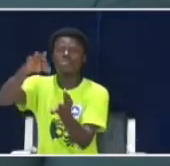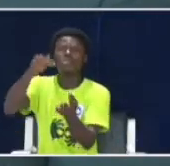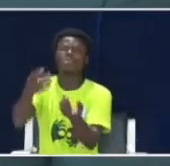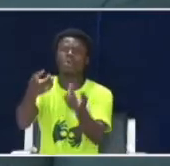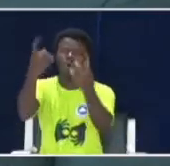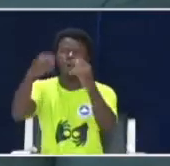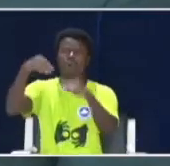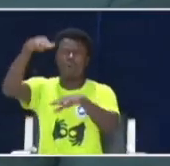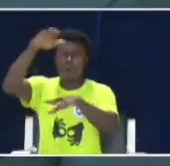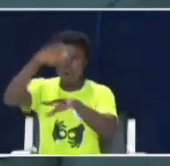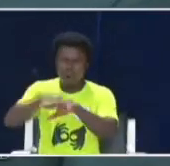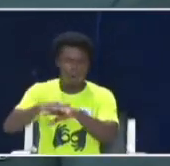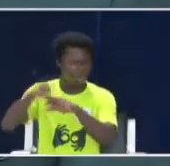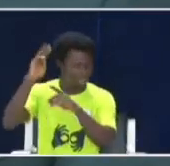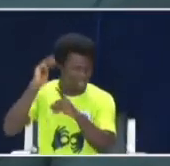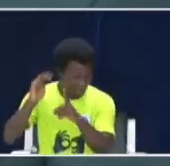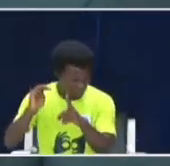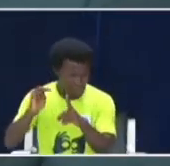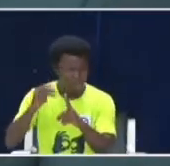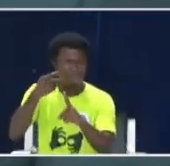And from that day onward,